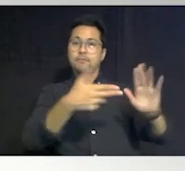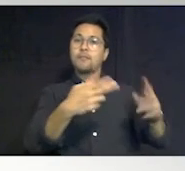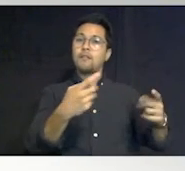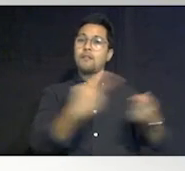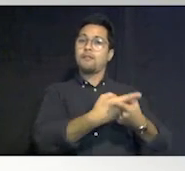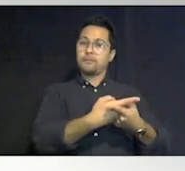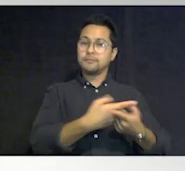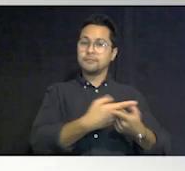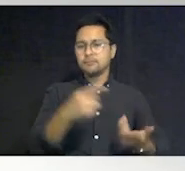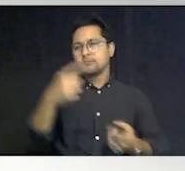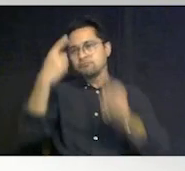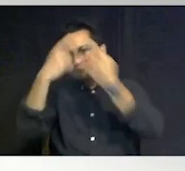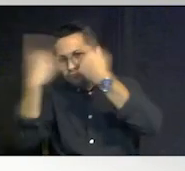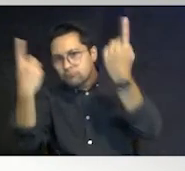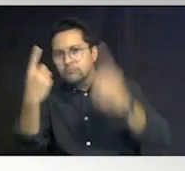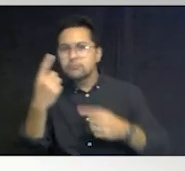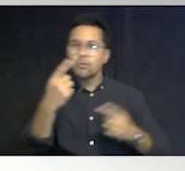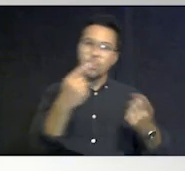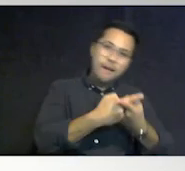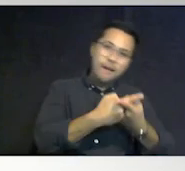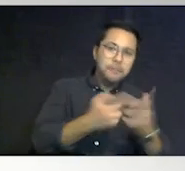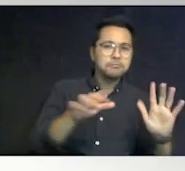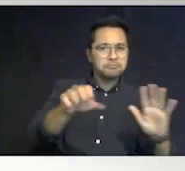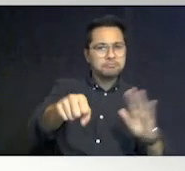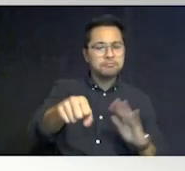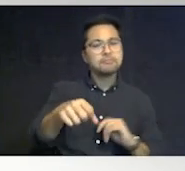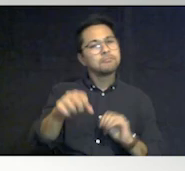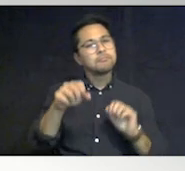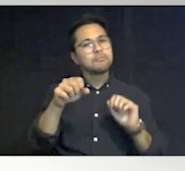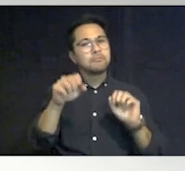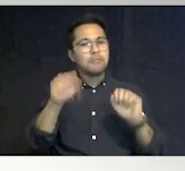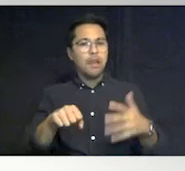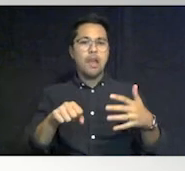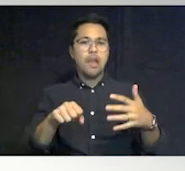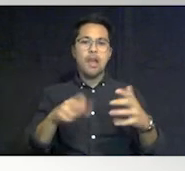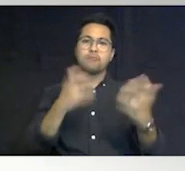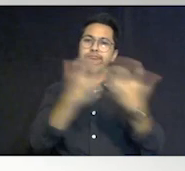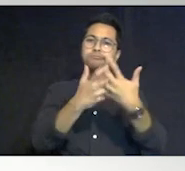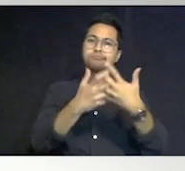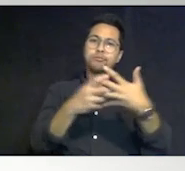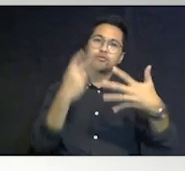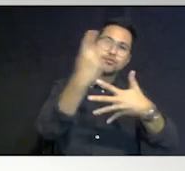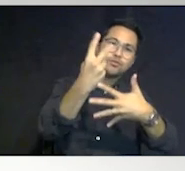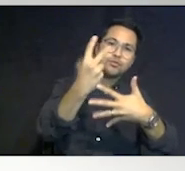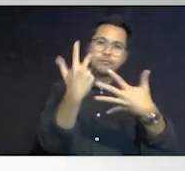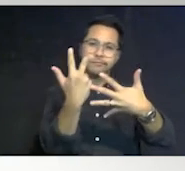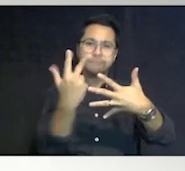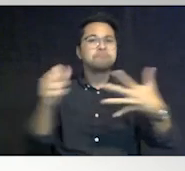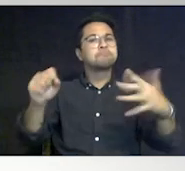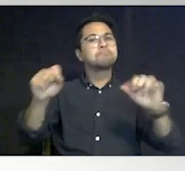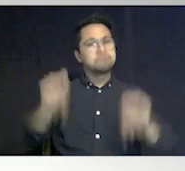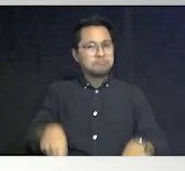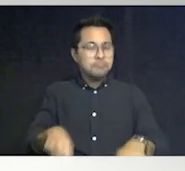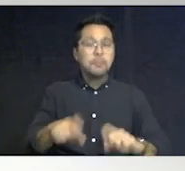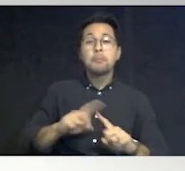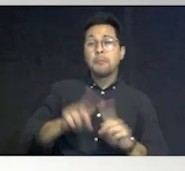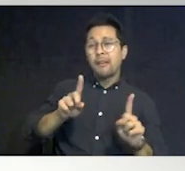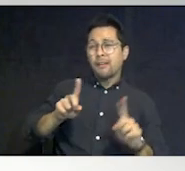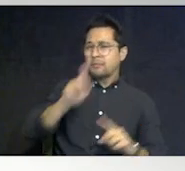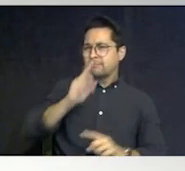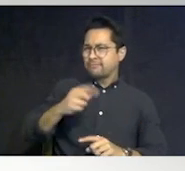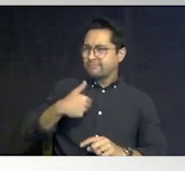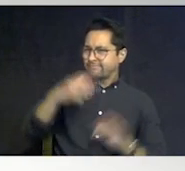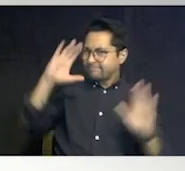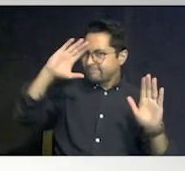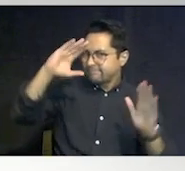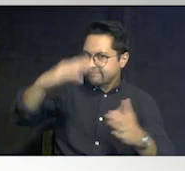It's a a disagreement or a conflict. Again, it could go inside of 2 or 3. At this point, we really want to focus